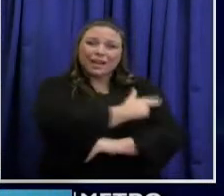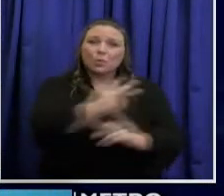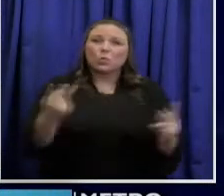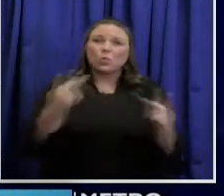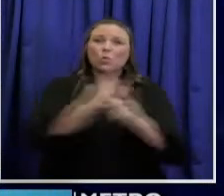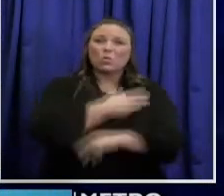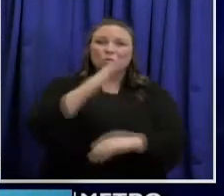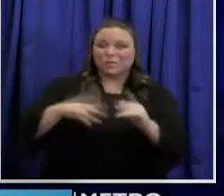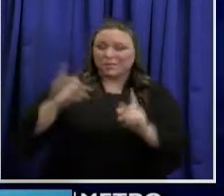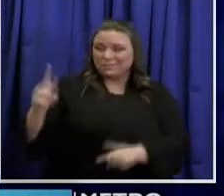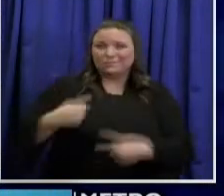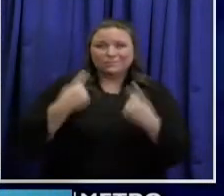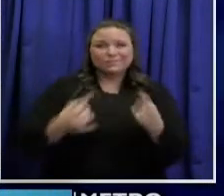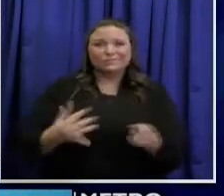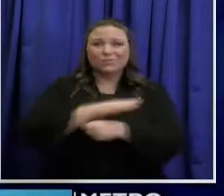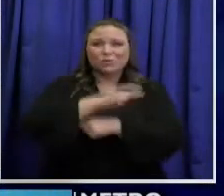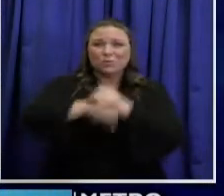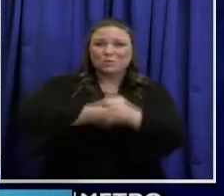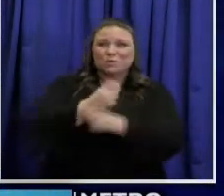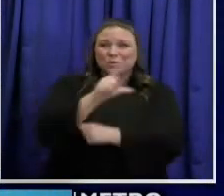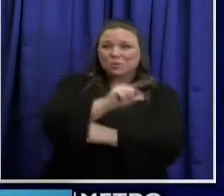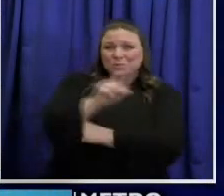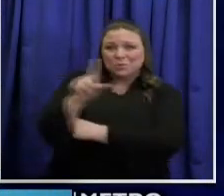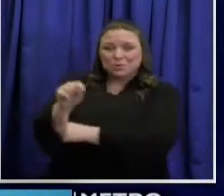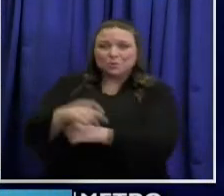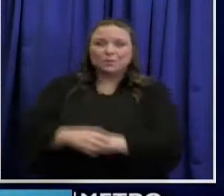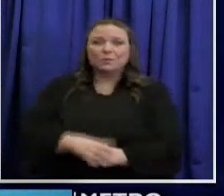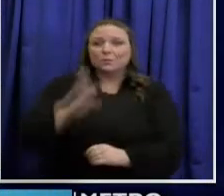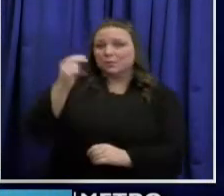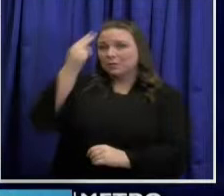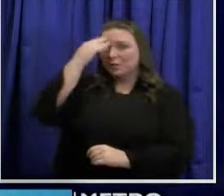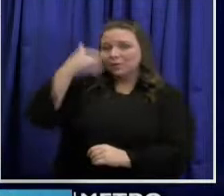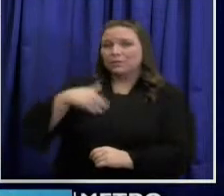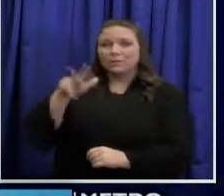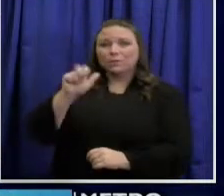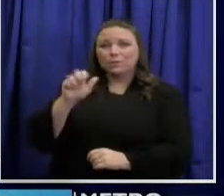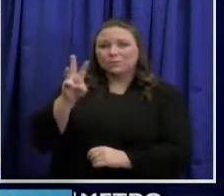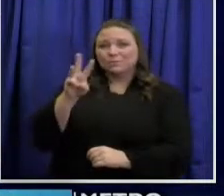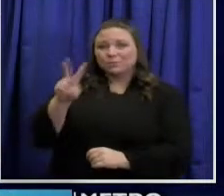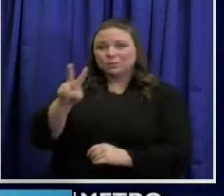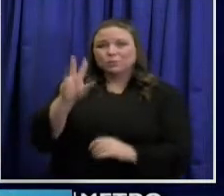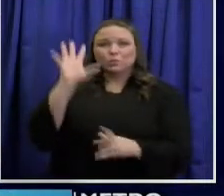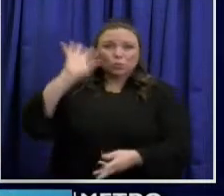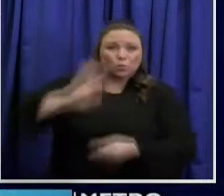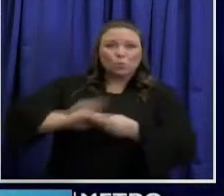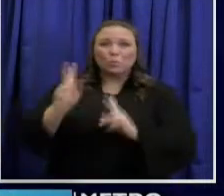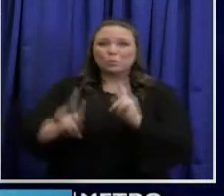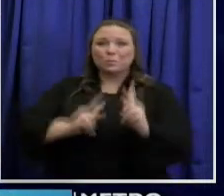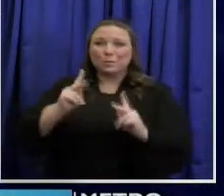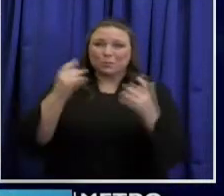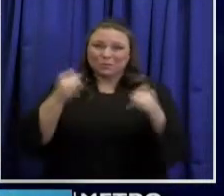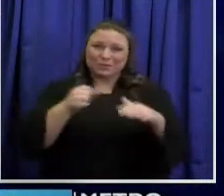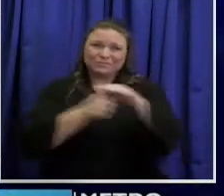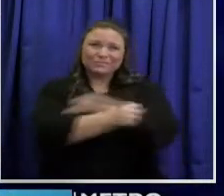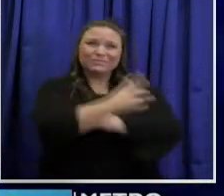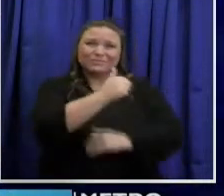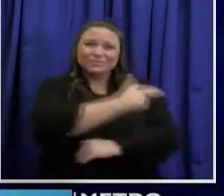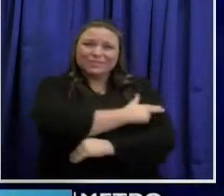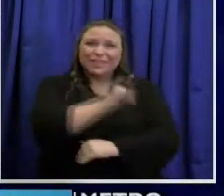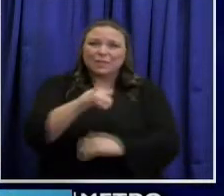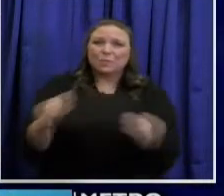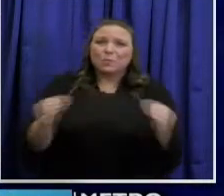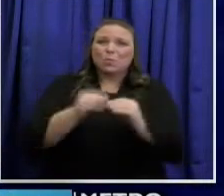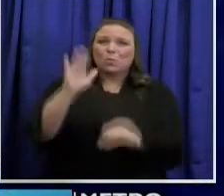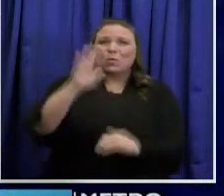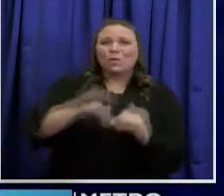this year. In Nashville, there are currently 362 COVID-19 patients in hospital. That's more than a